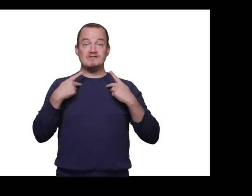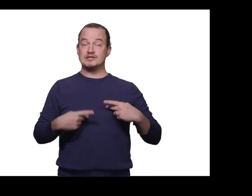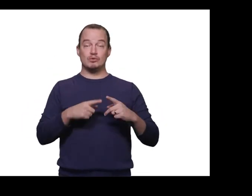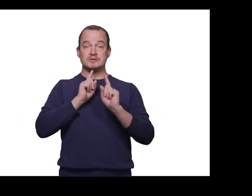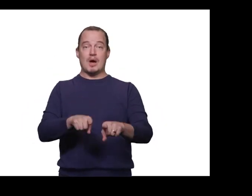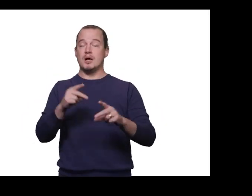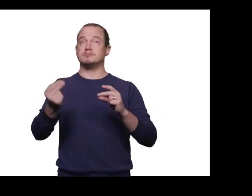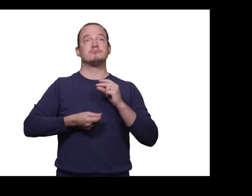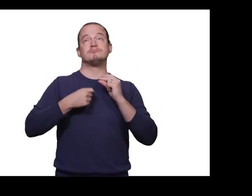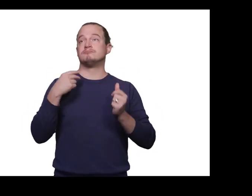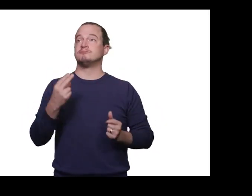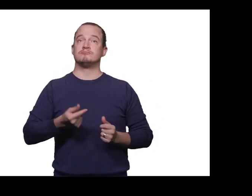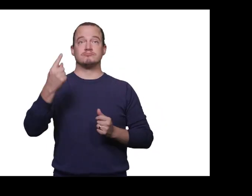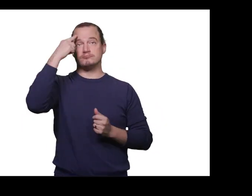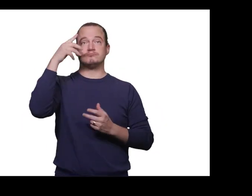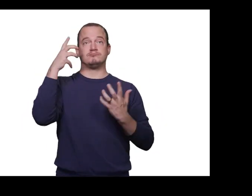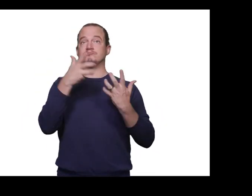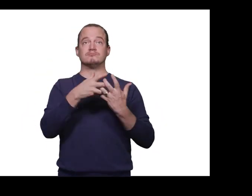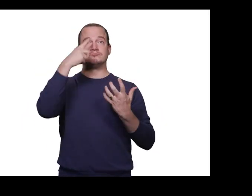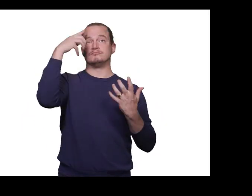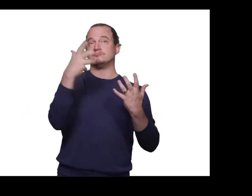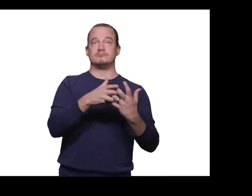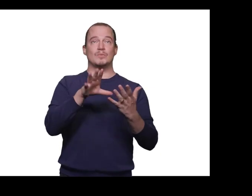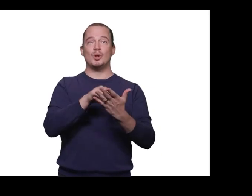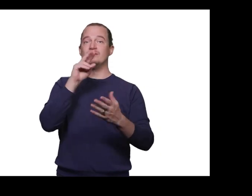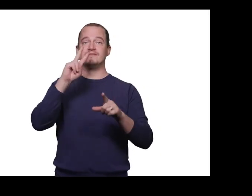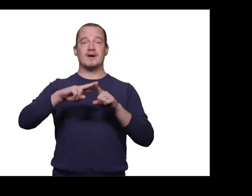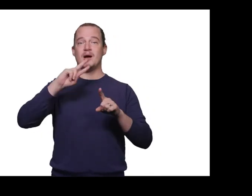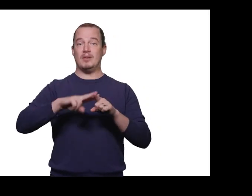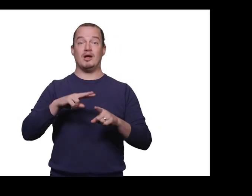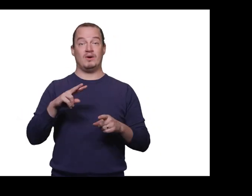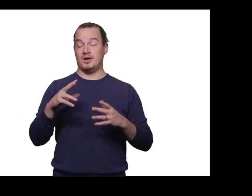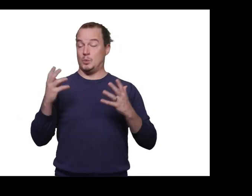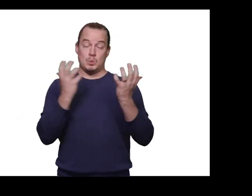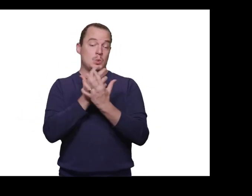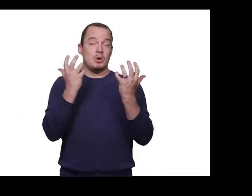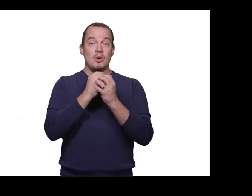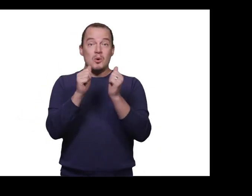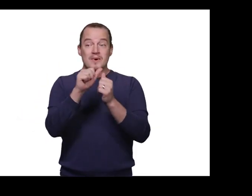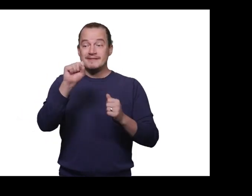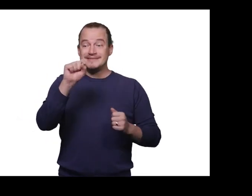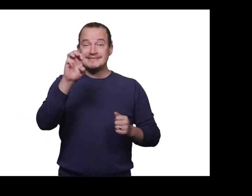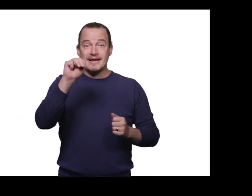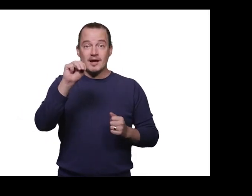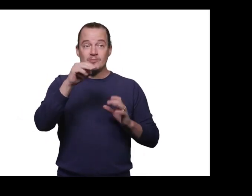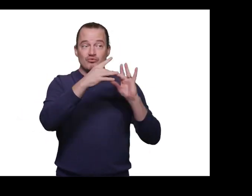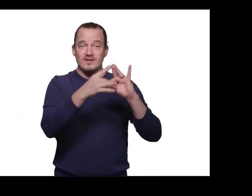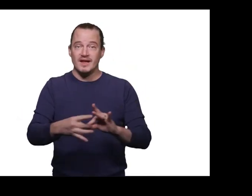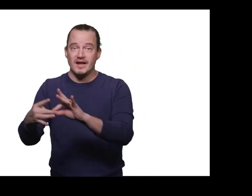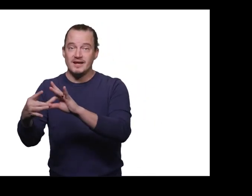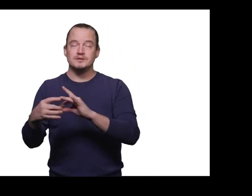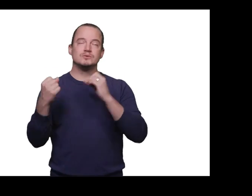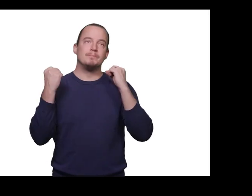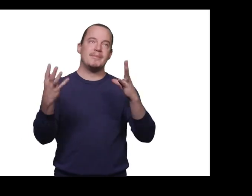physical response where we're learning that vocabulary. So lots we can do that is STEM related